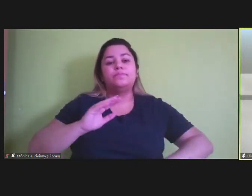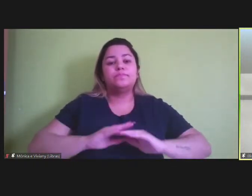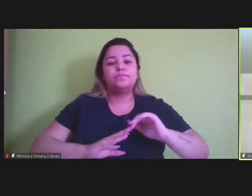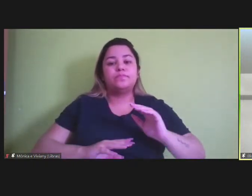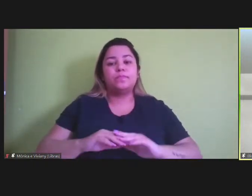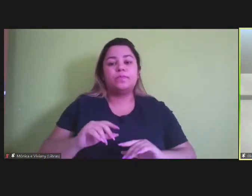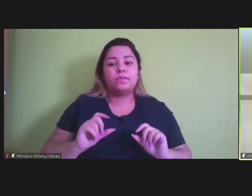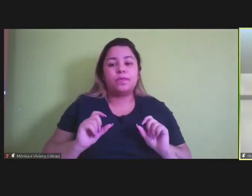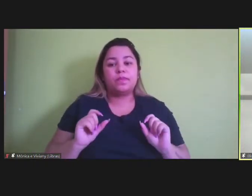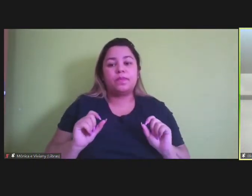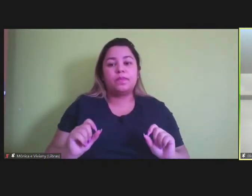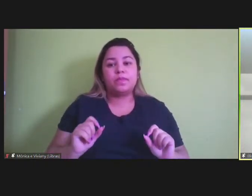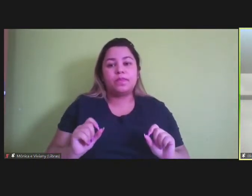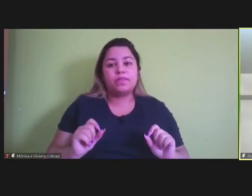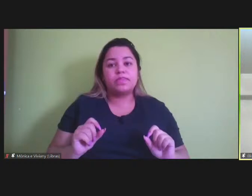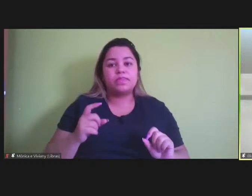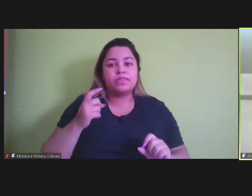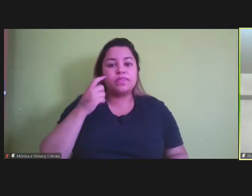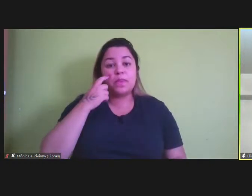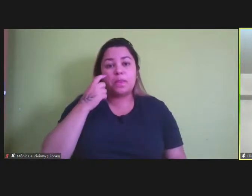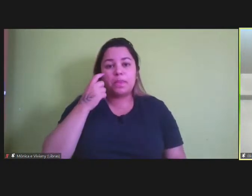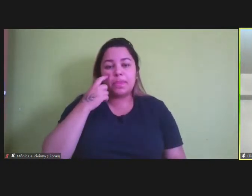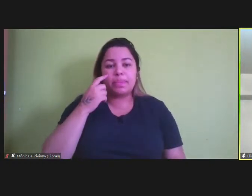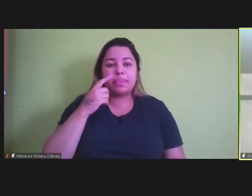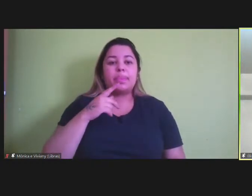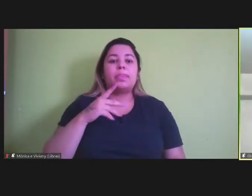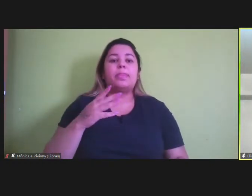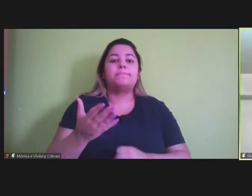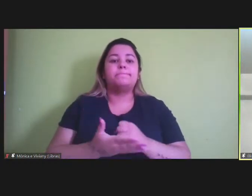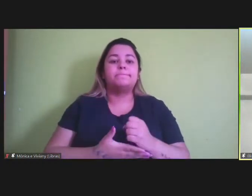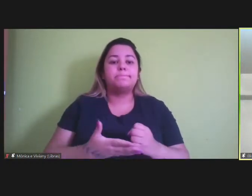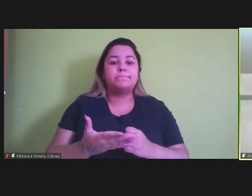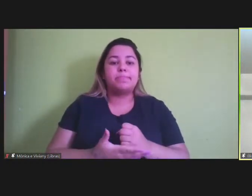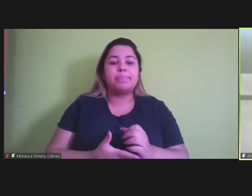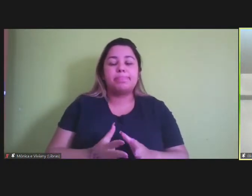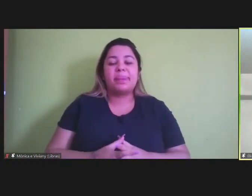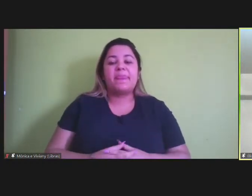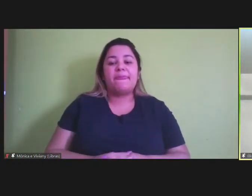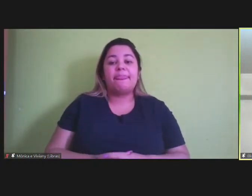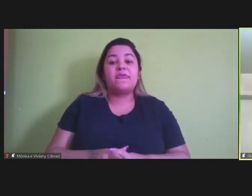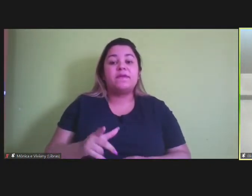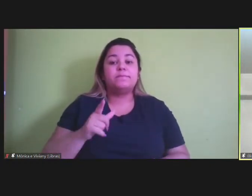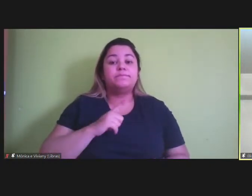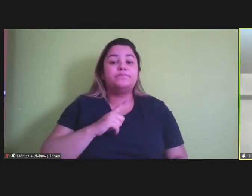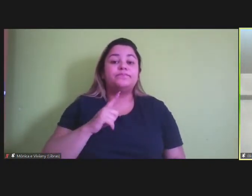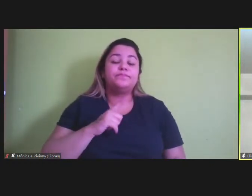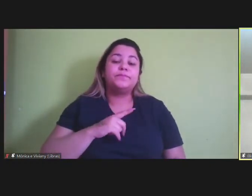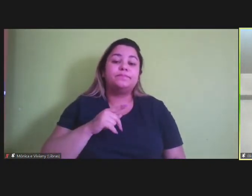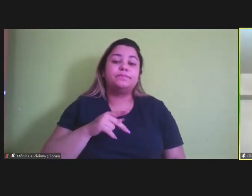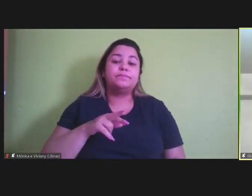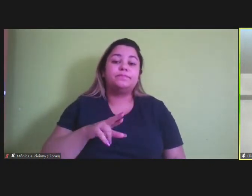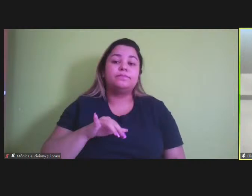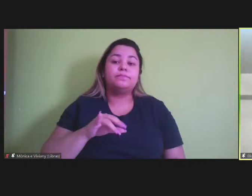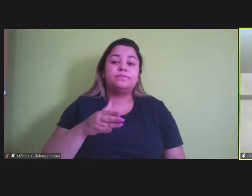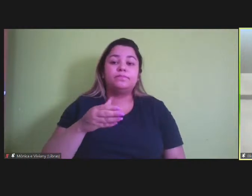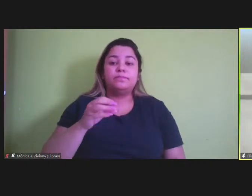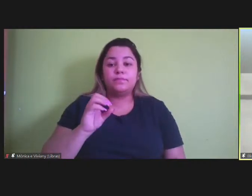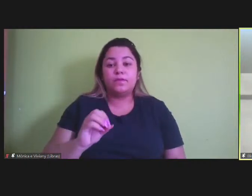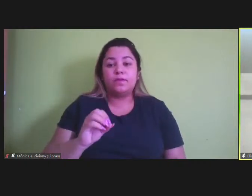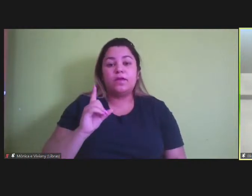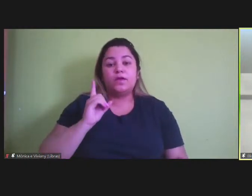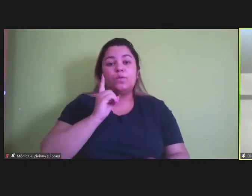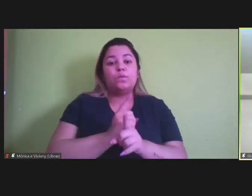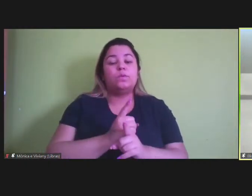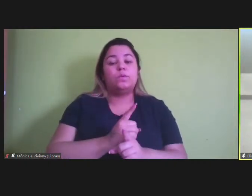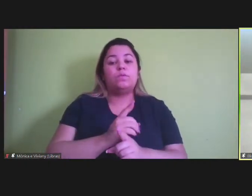interprofessional activity, interdisciplinary activities in primary healthcare. We have a provision of